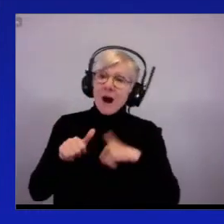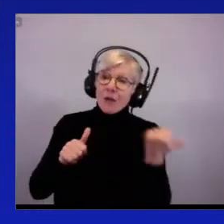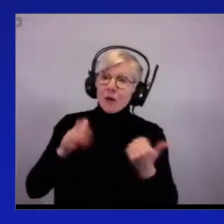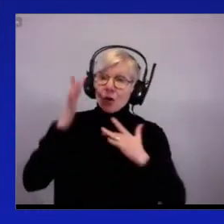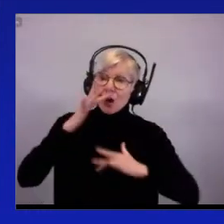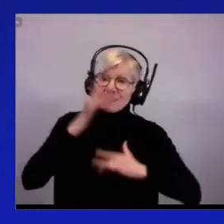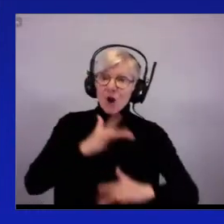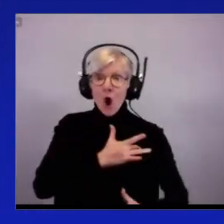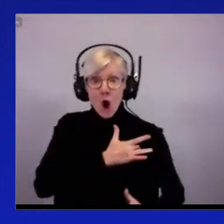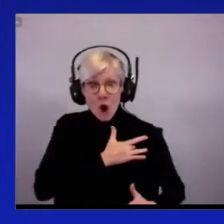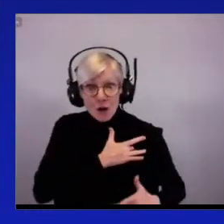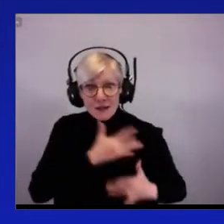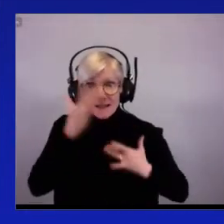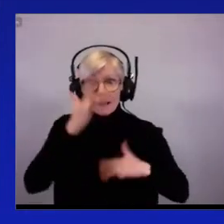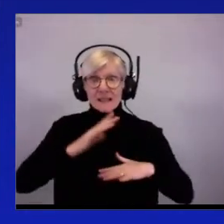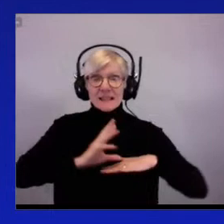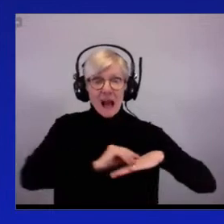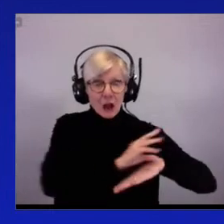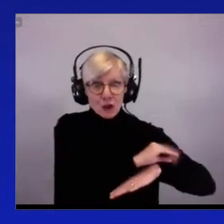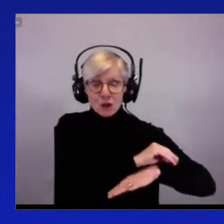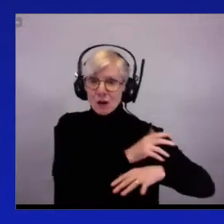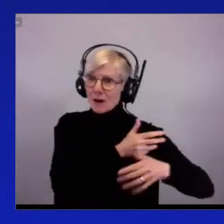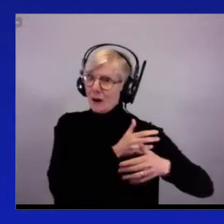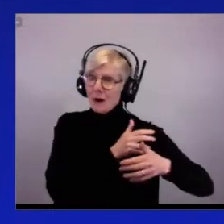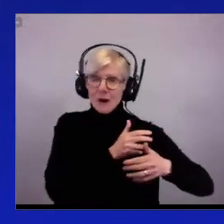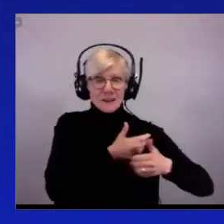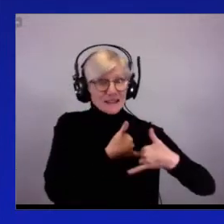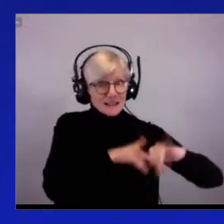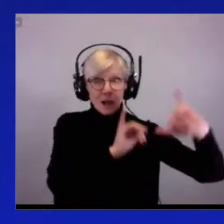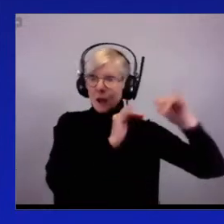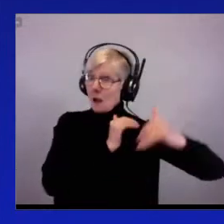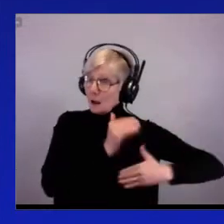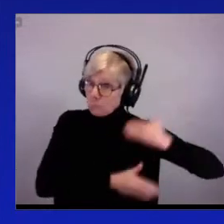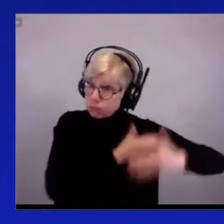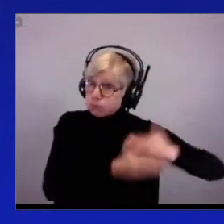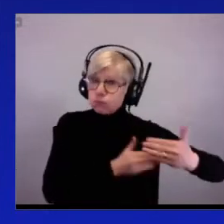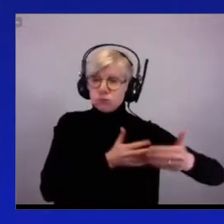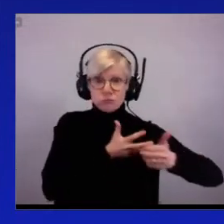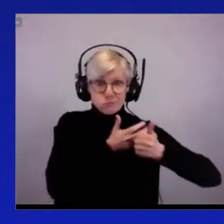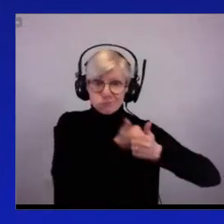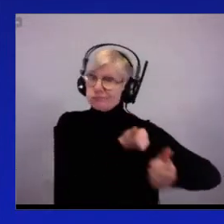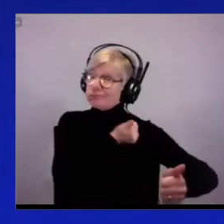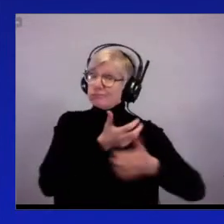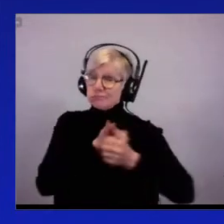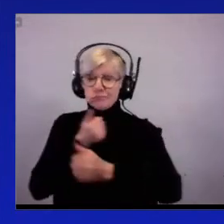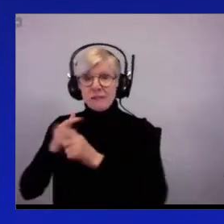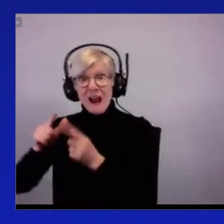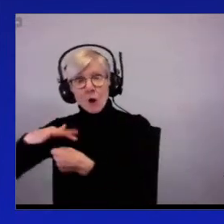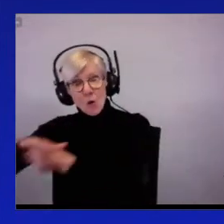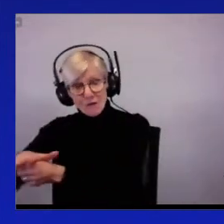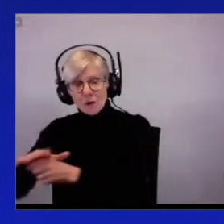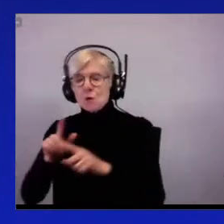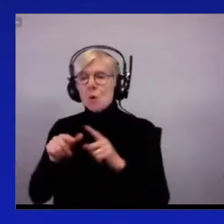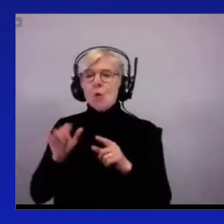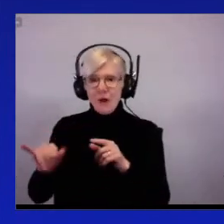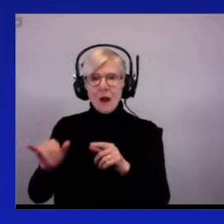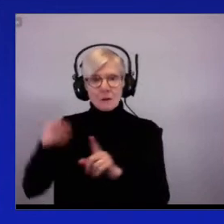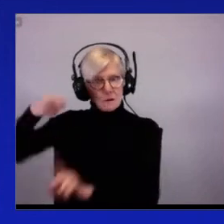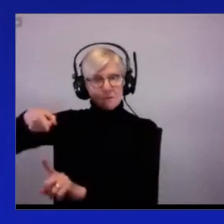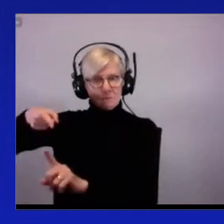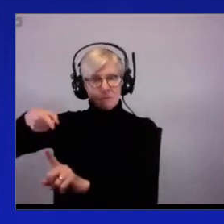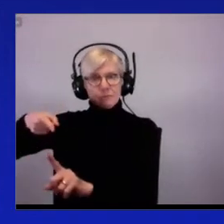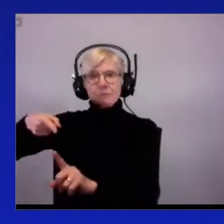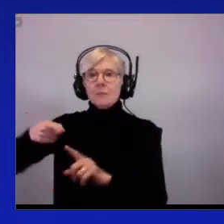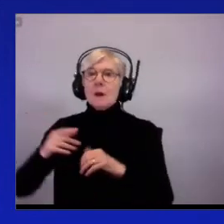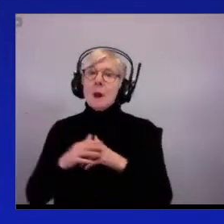like heart disease and cancer. So that is key, and we're watching that very carefully. Again, I don't know yet when we will start to see